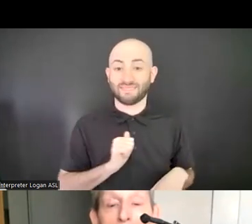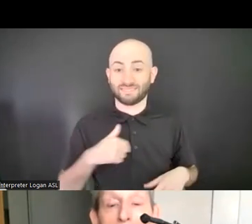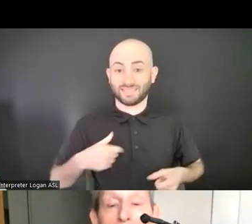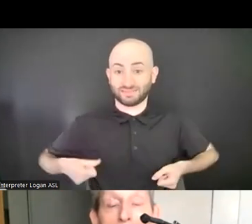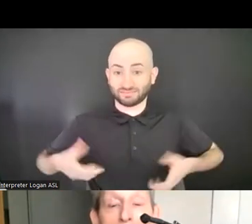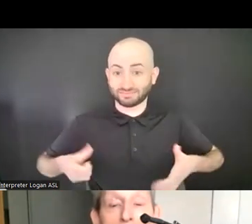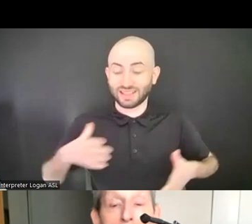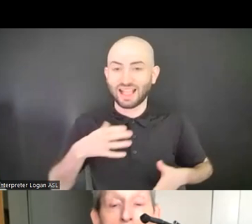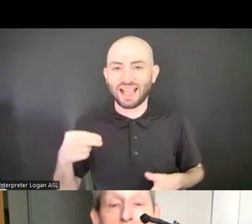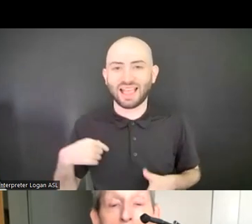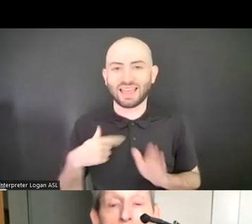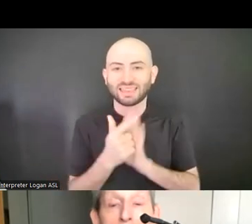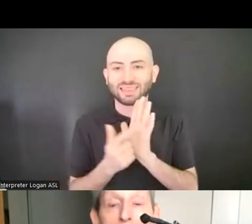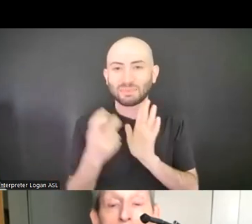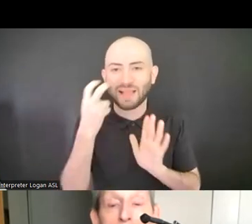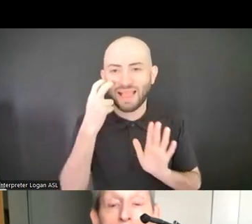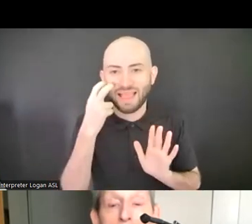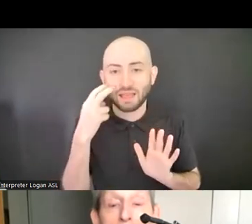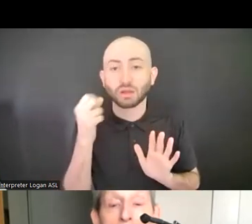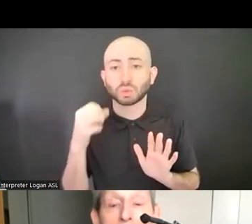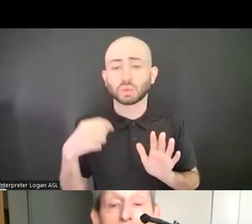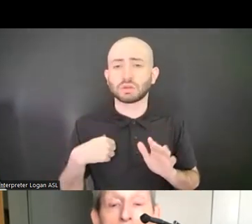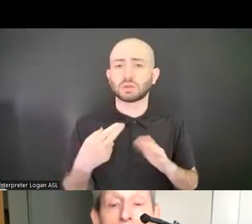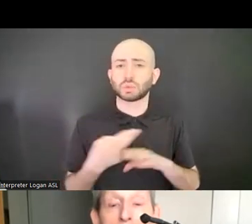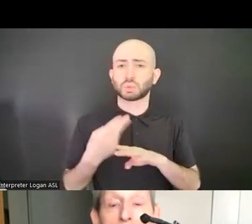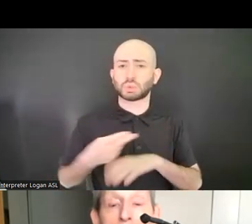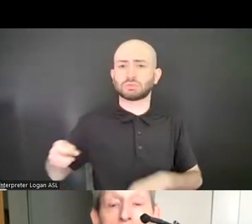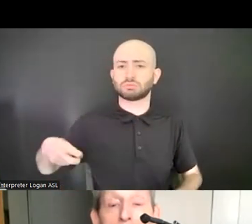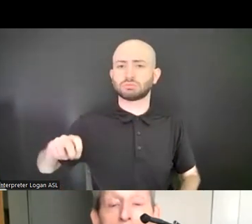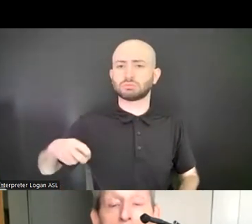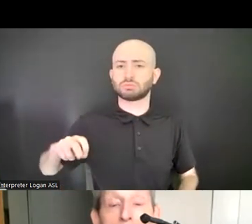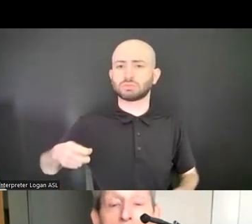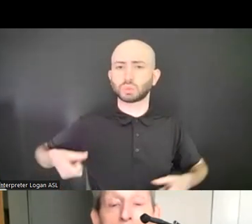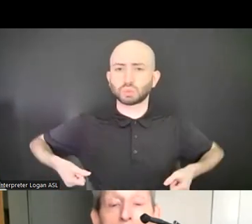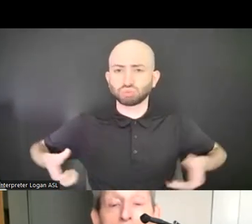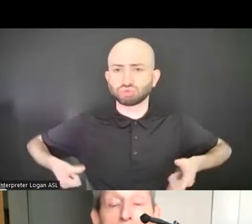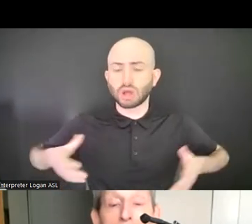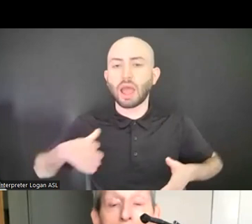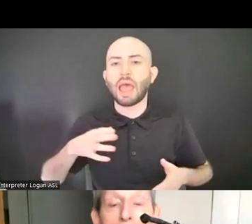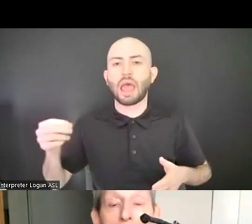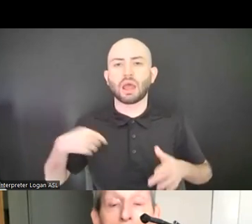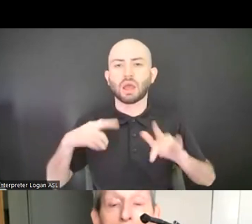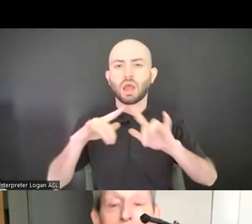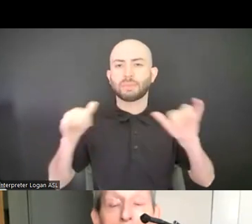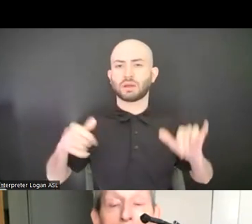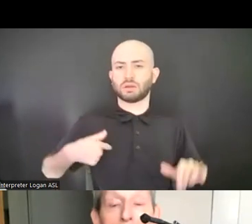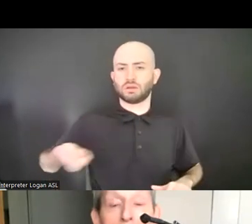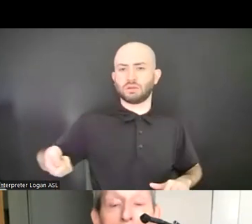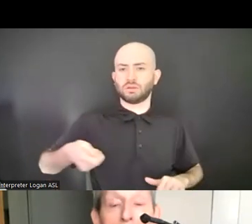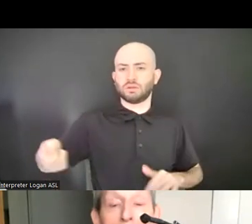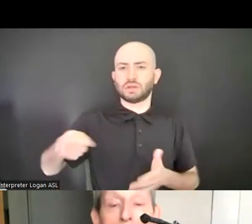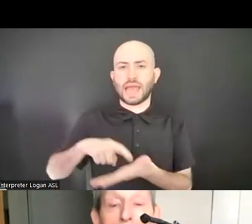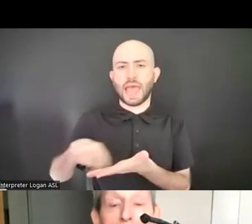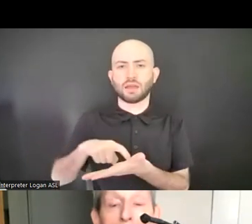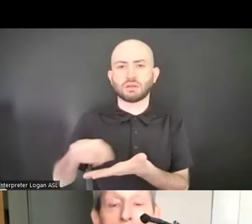blind so i drive a power chair and use a long white cane at the same time and i can see